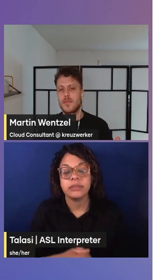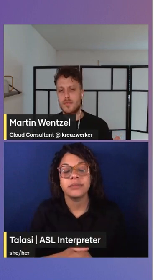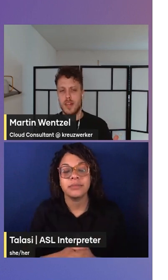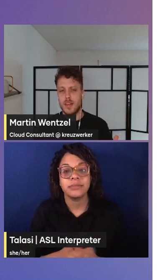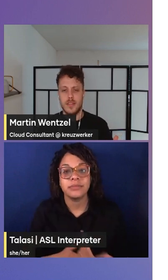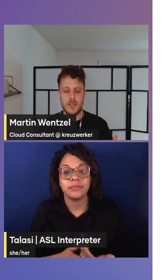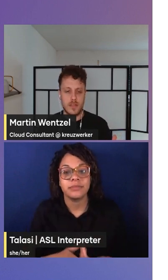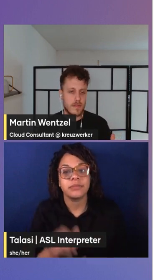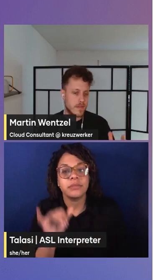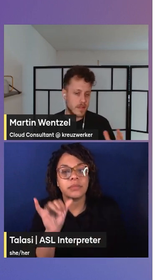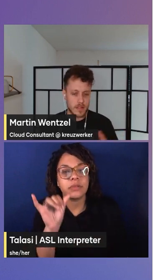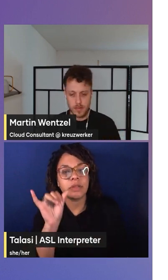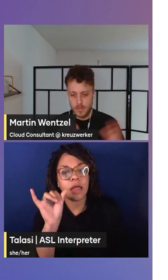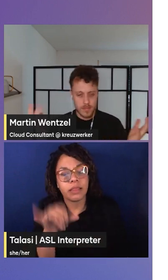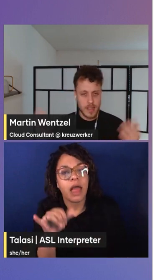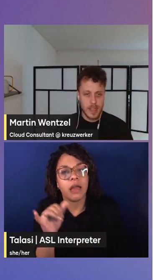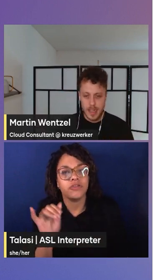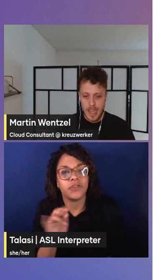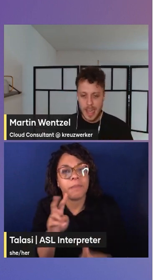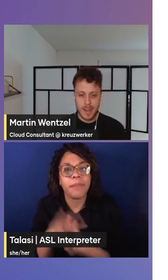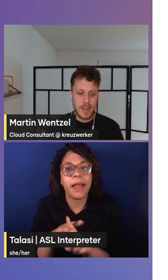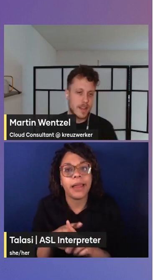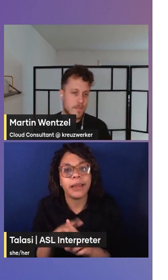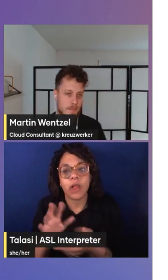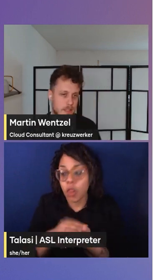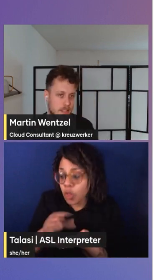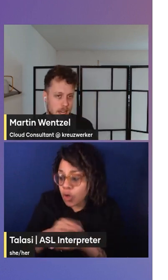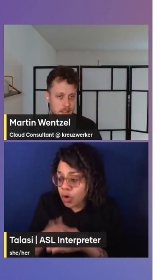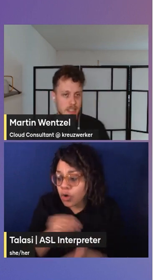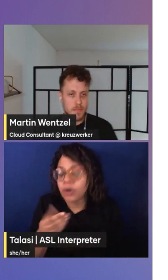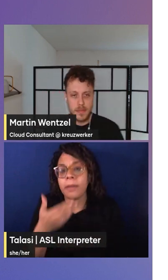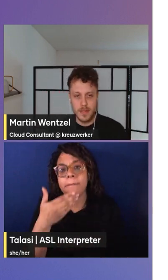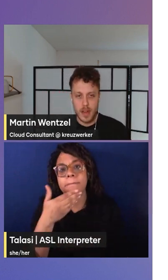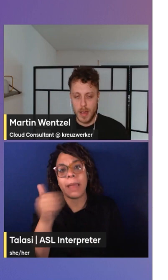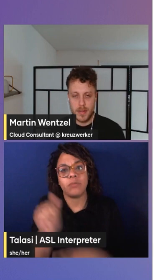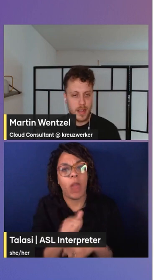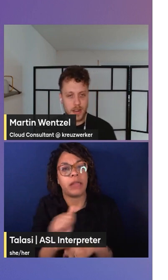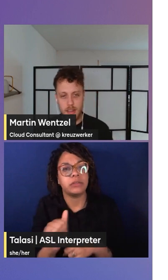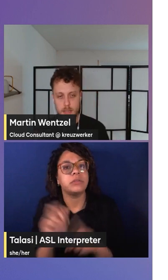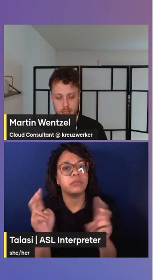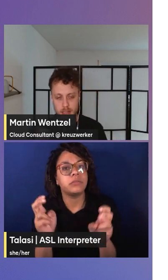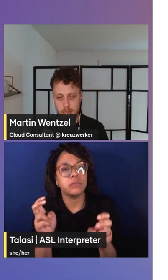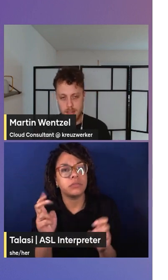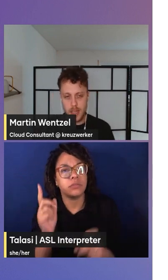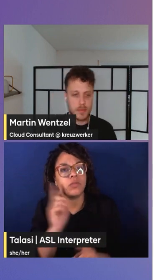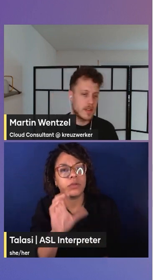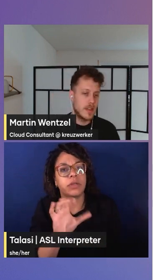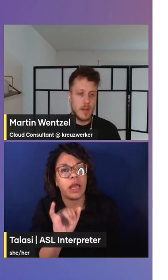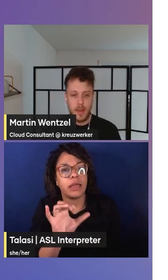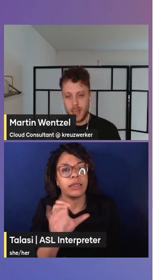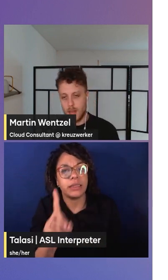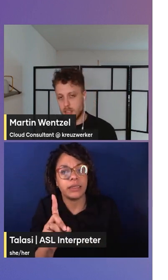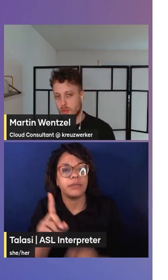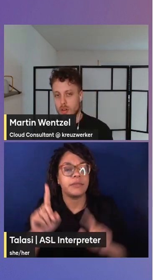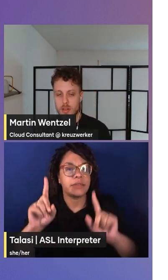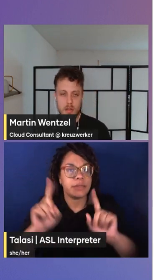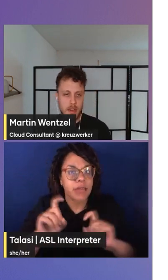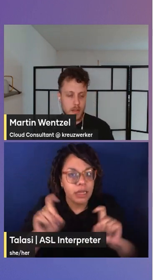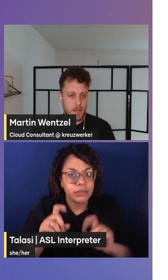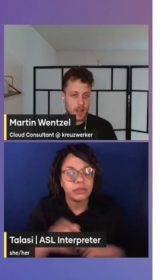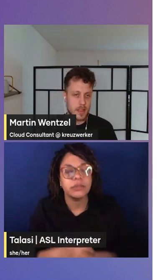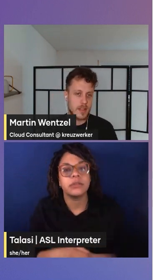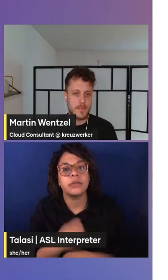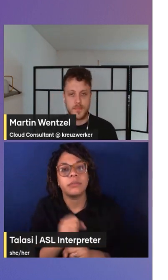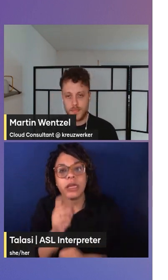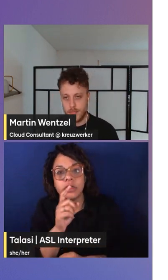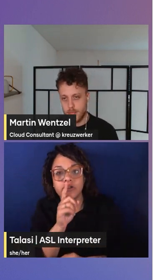applying the best practices of any CI/CD pipeline, splitting tests up, making them small, making